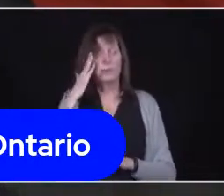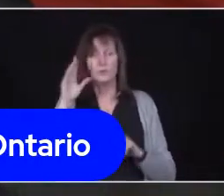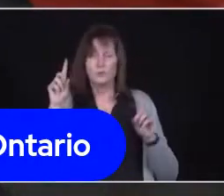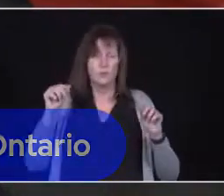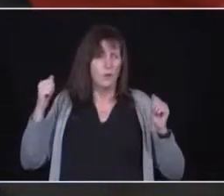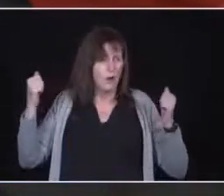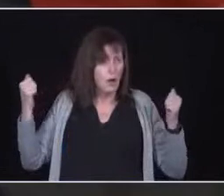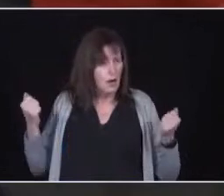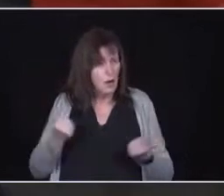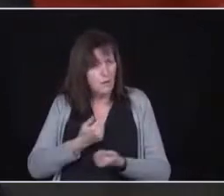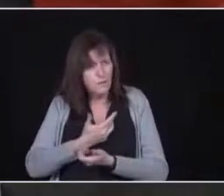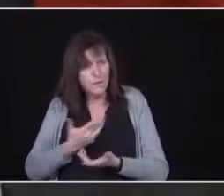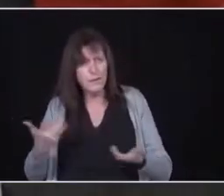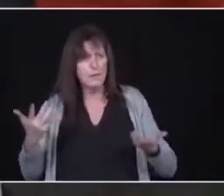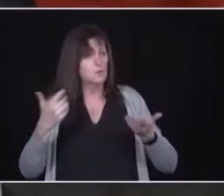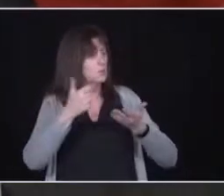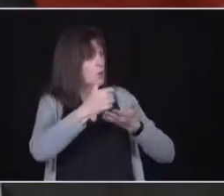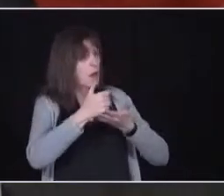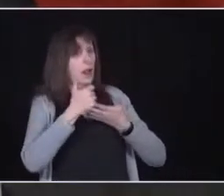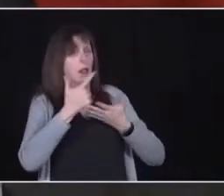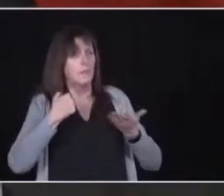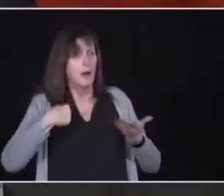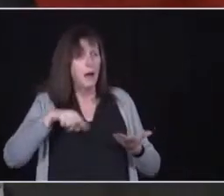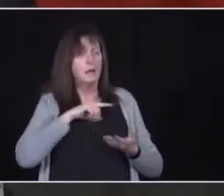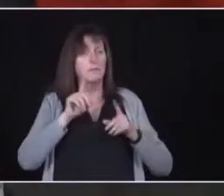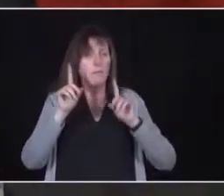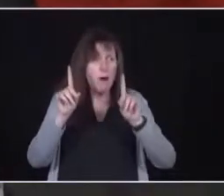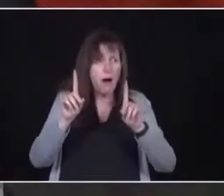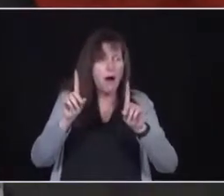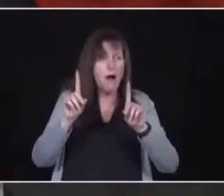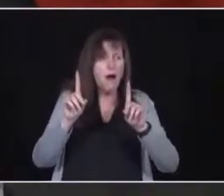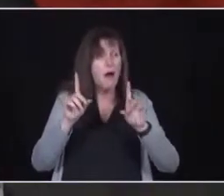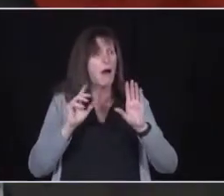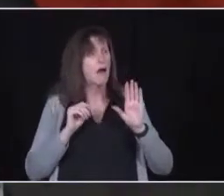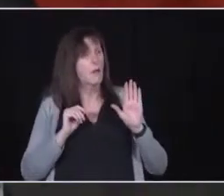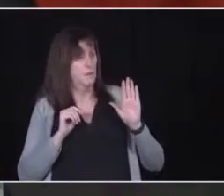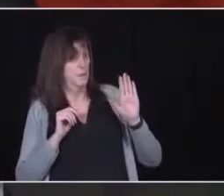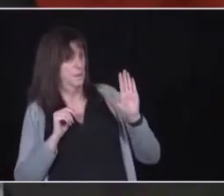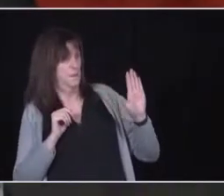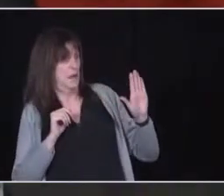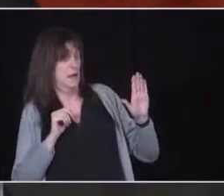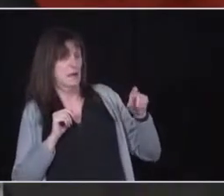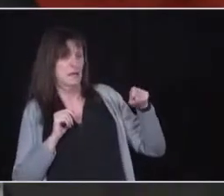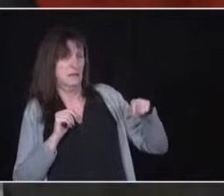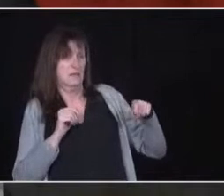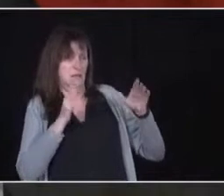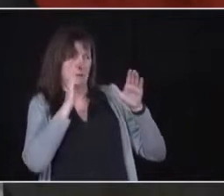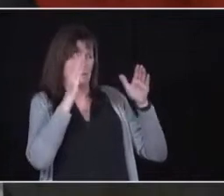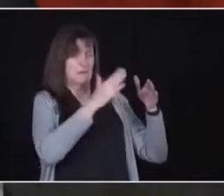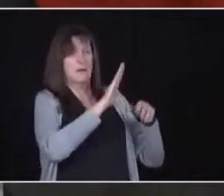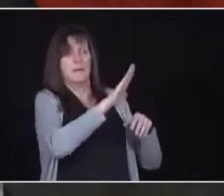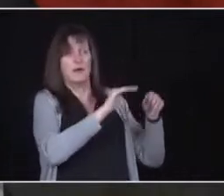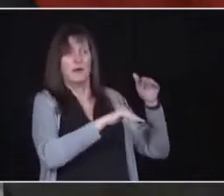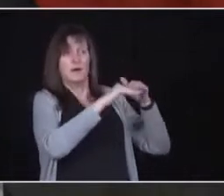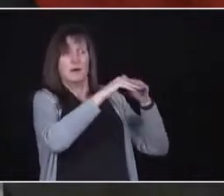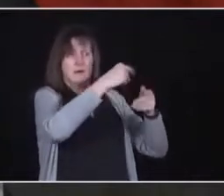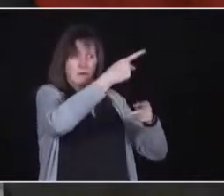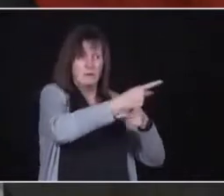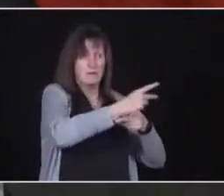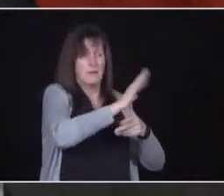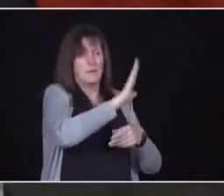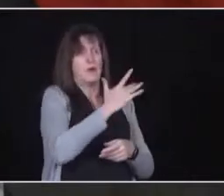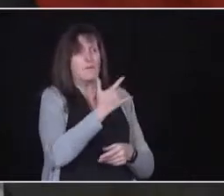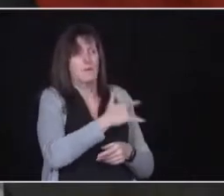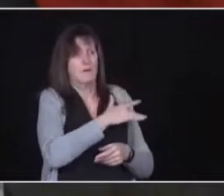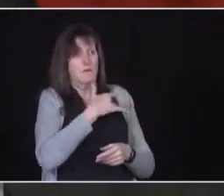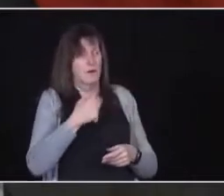because their capacity right now, you know, they're going to be maxing out, and I'm sure Quebec is as well. But again,